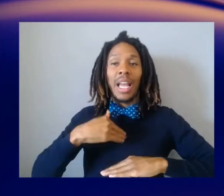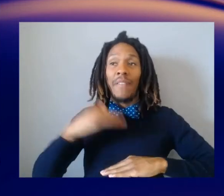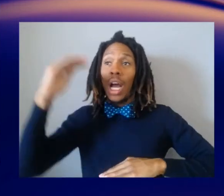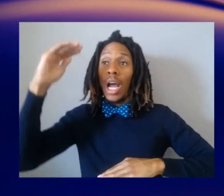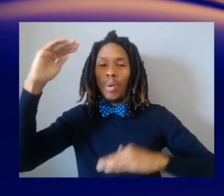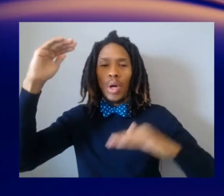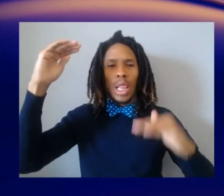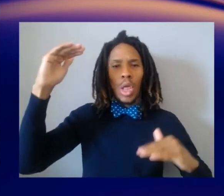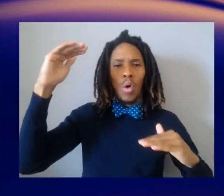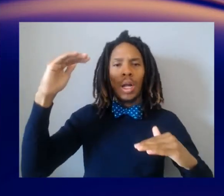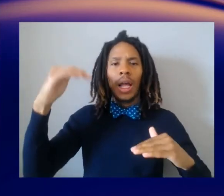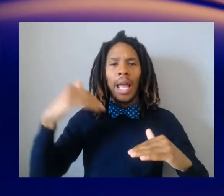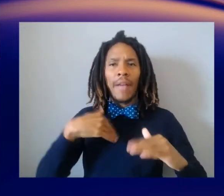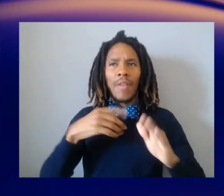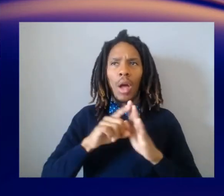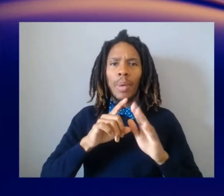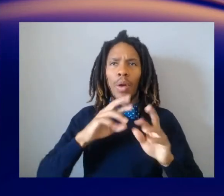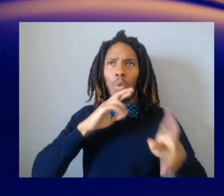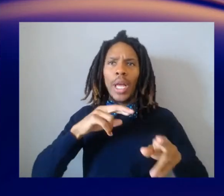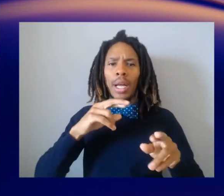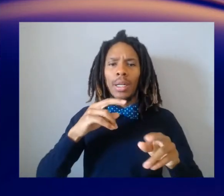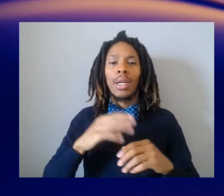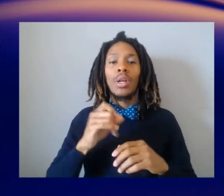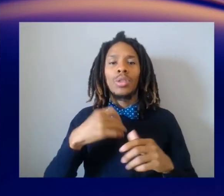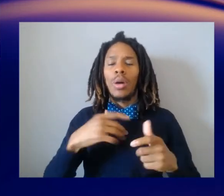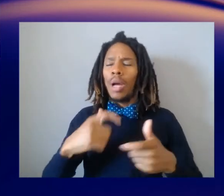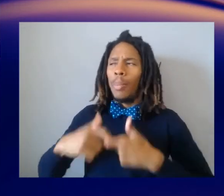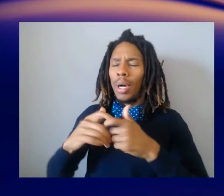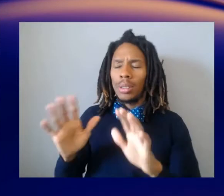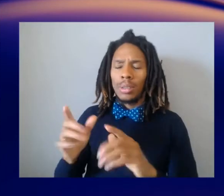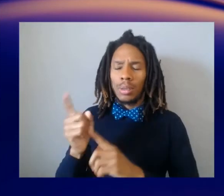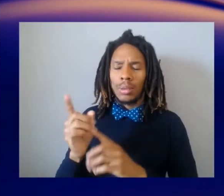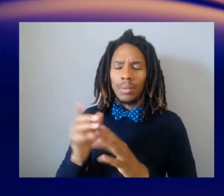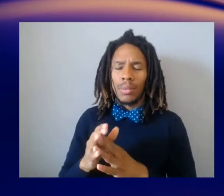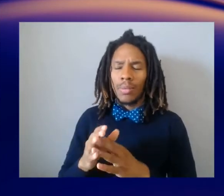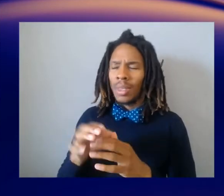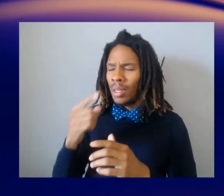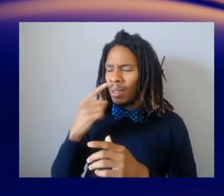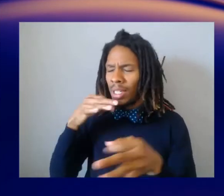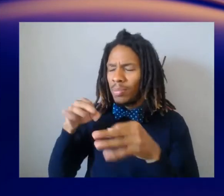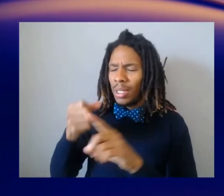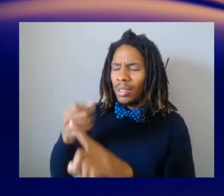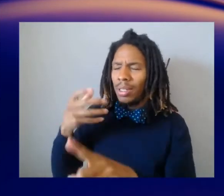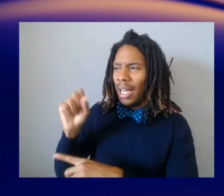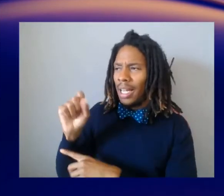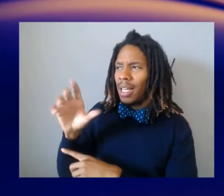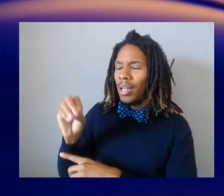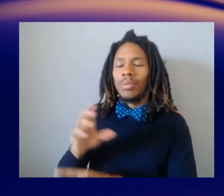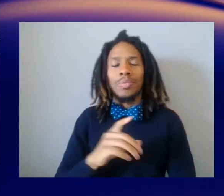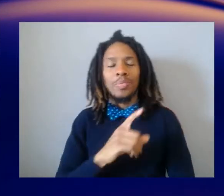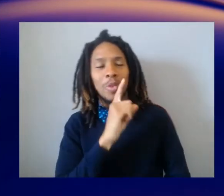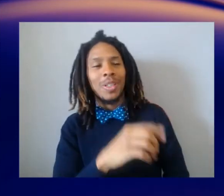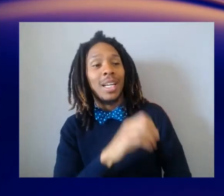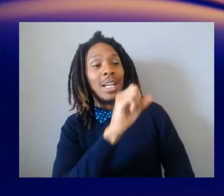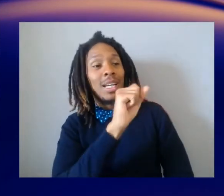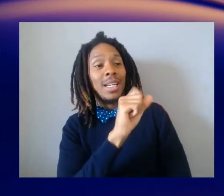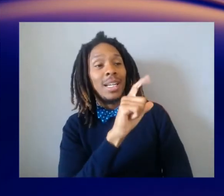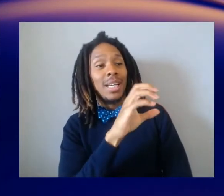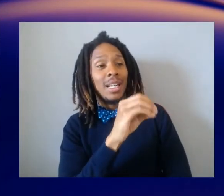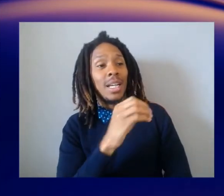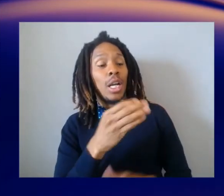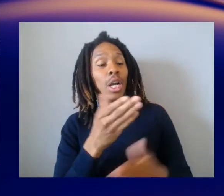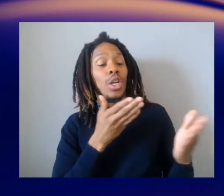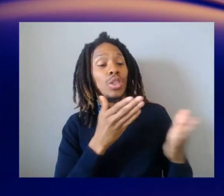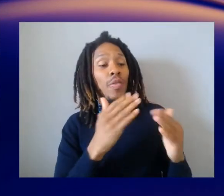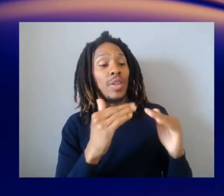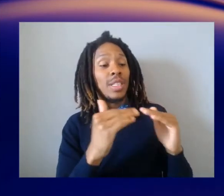alarm and react to it. So I'm gonna pause there for just a second. Explain SLO to me. Yeah. So SLO being a service level objective. Okay.